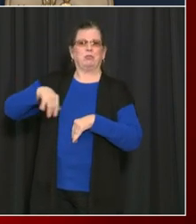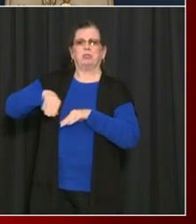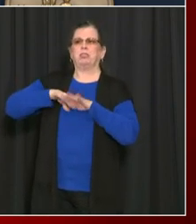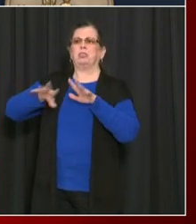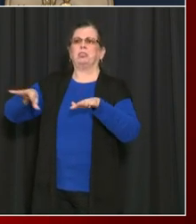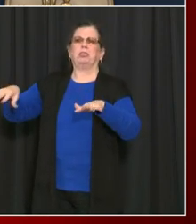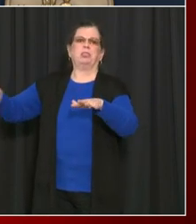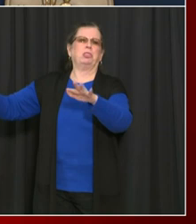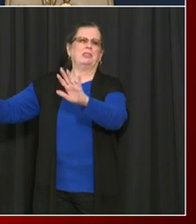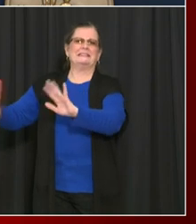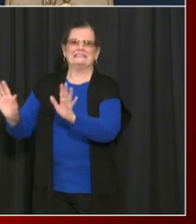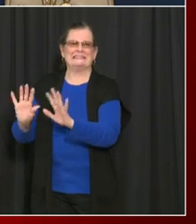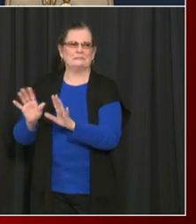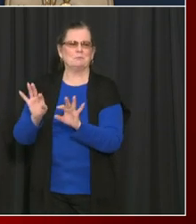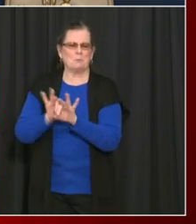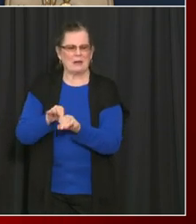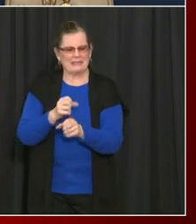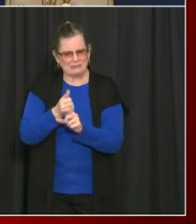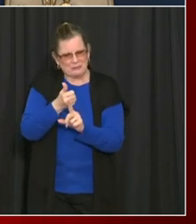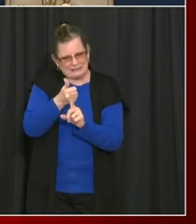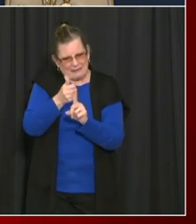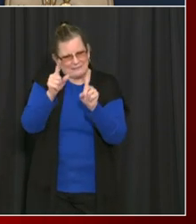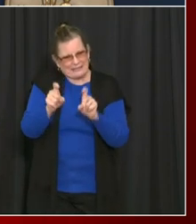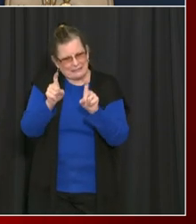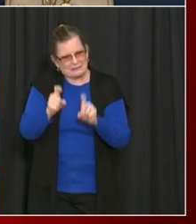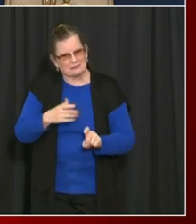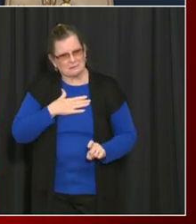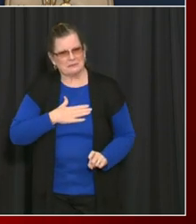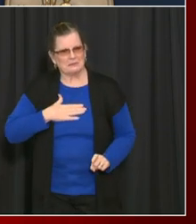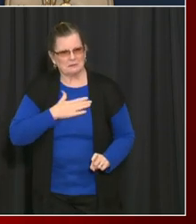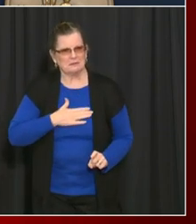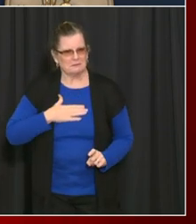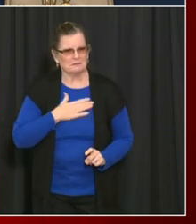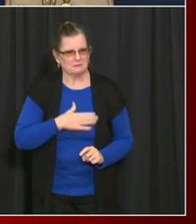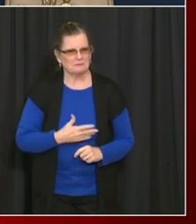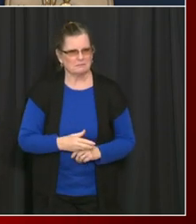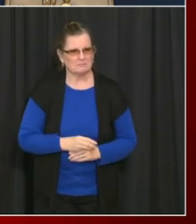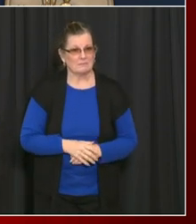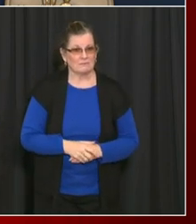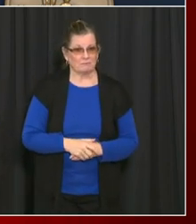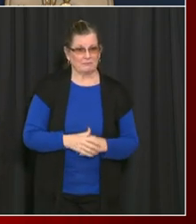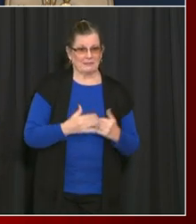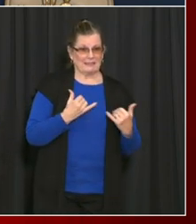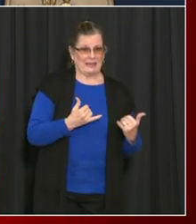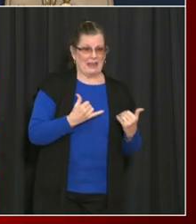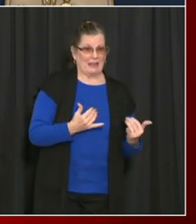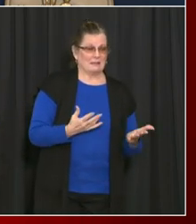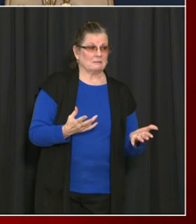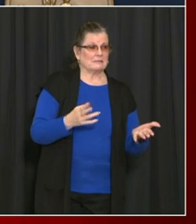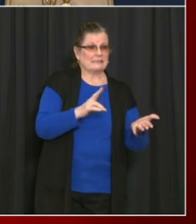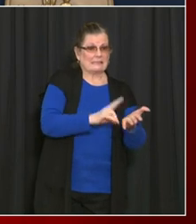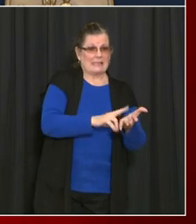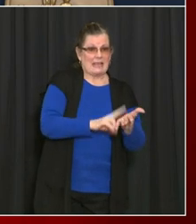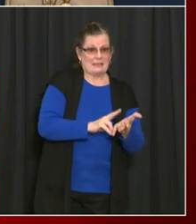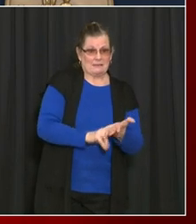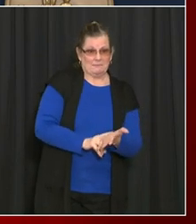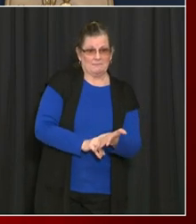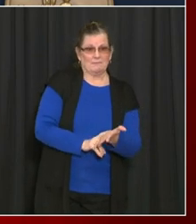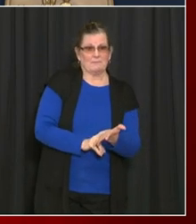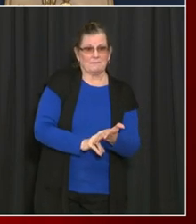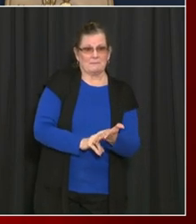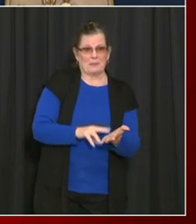need a test, get a test. So today I will be signing a mayor's order that